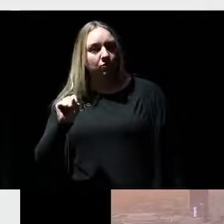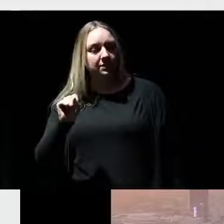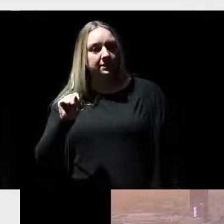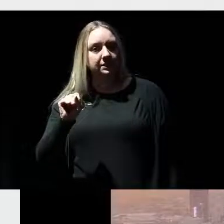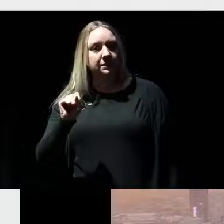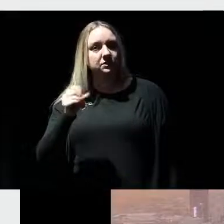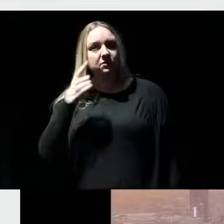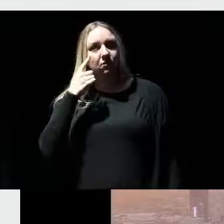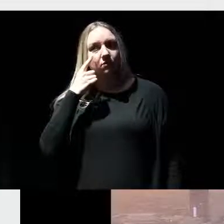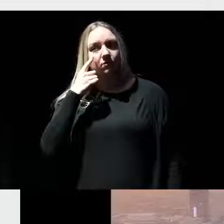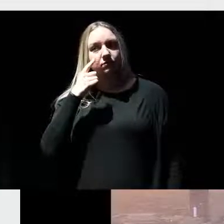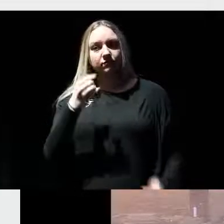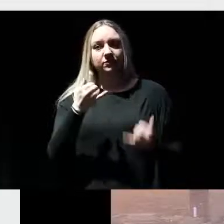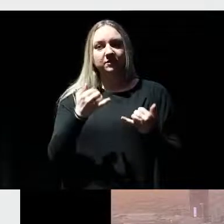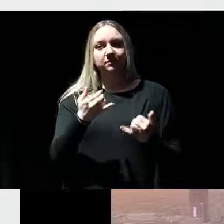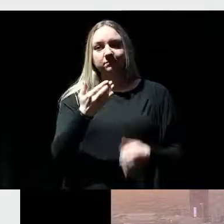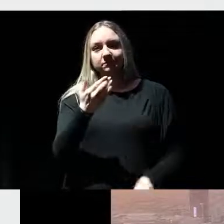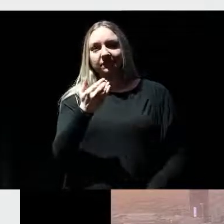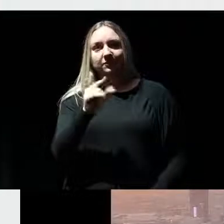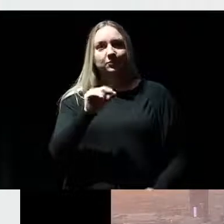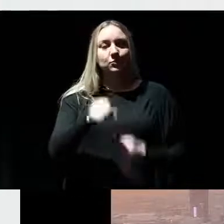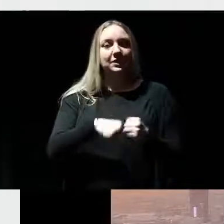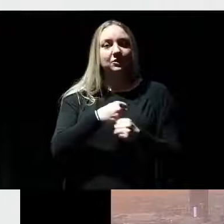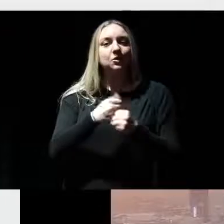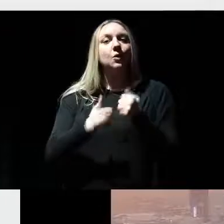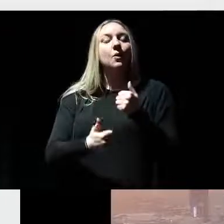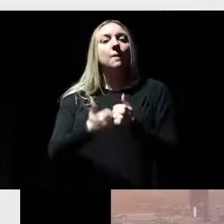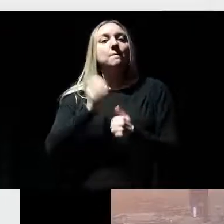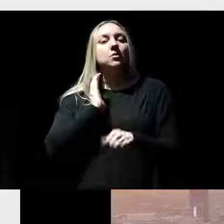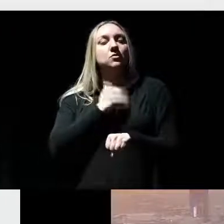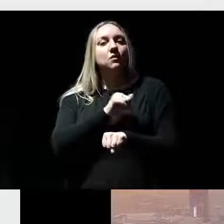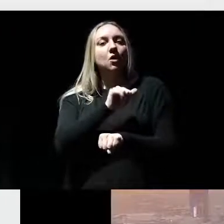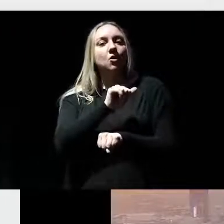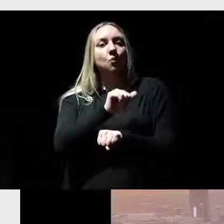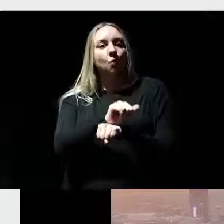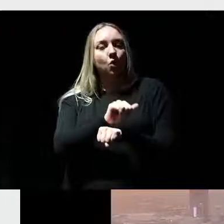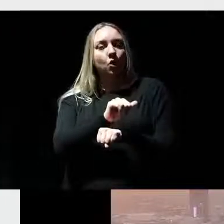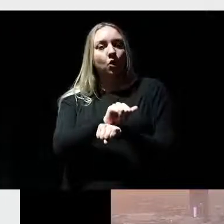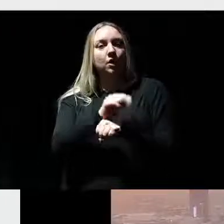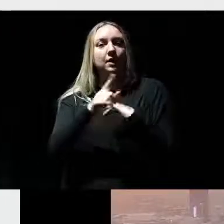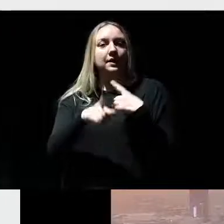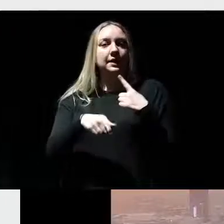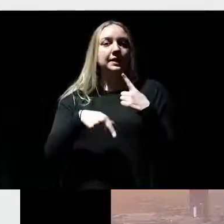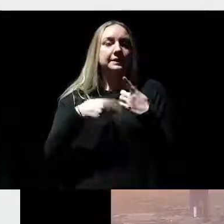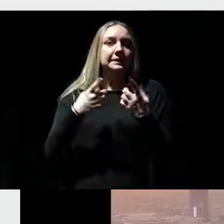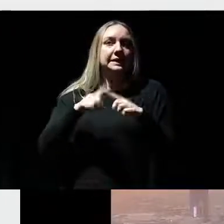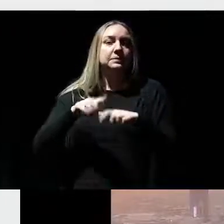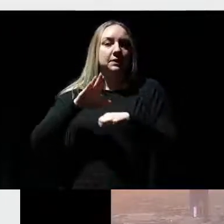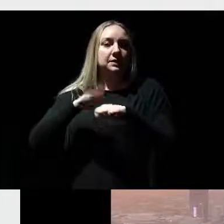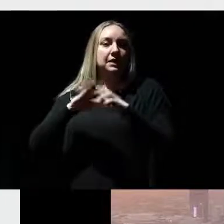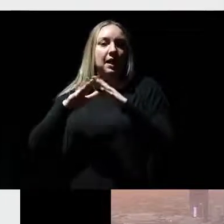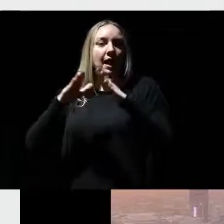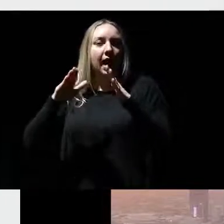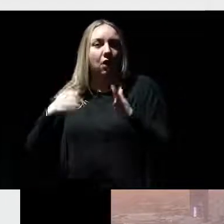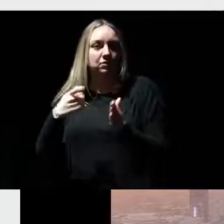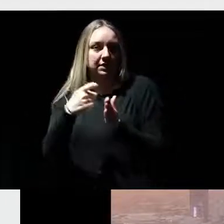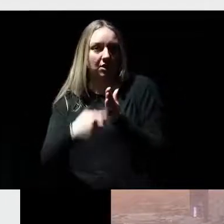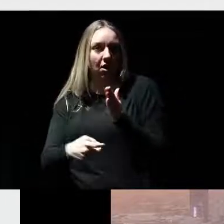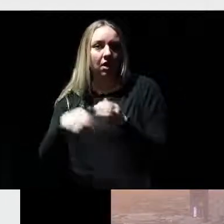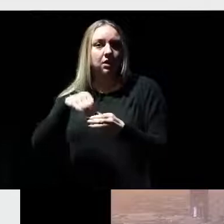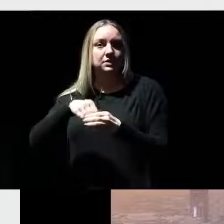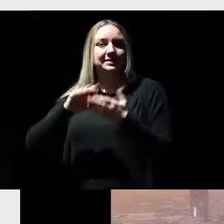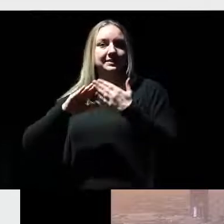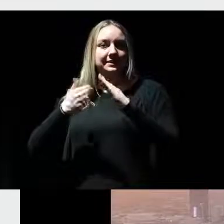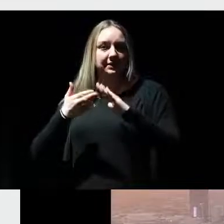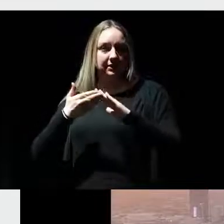A significant part of our work is around the question of housing and affordability in cities. I think it's fair